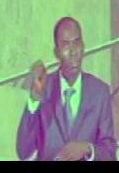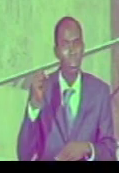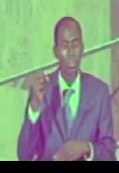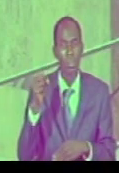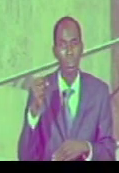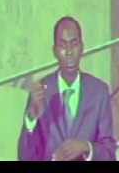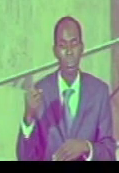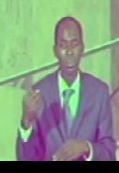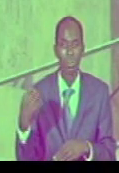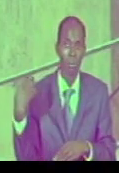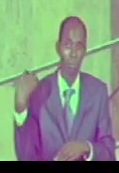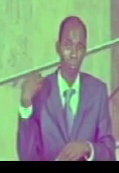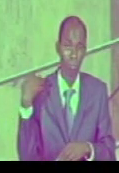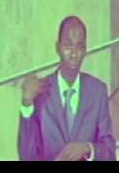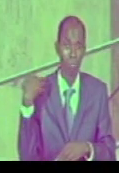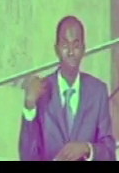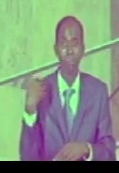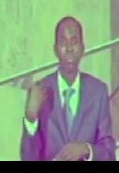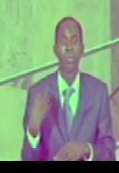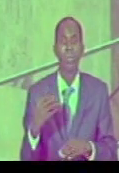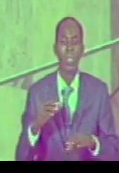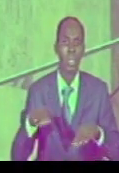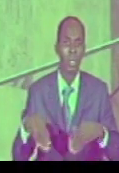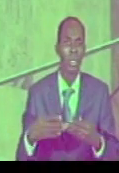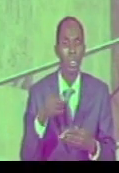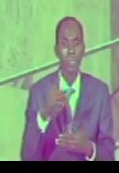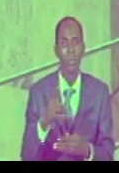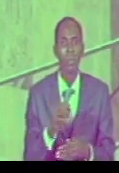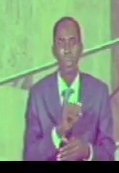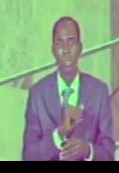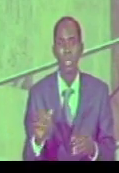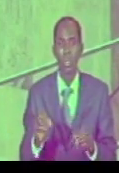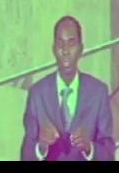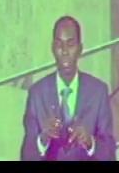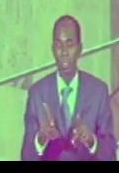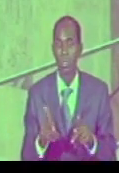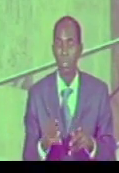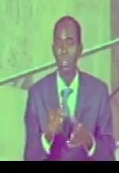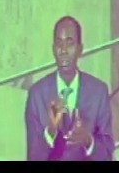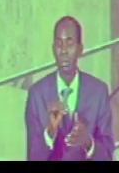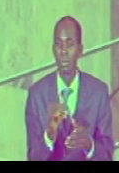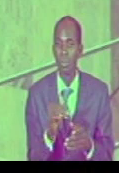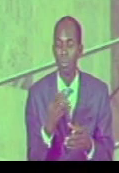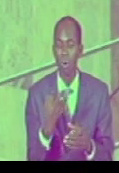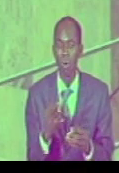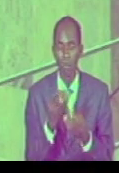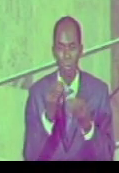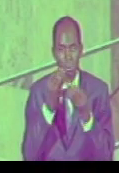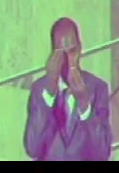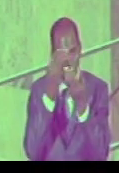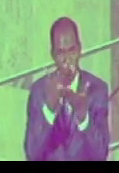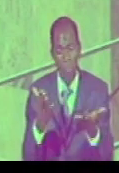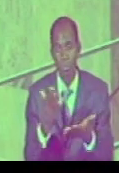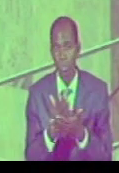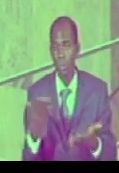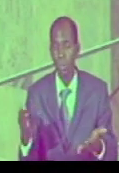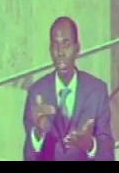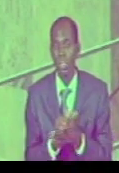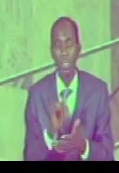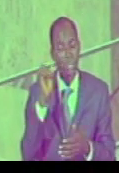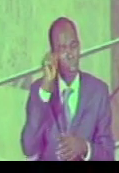give me a kind of privileged information that my job is on the line. And it unsettled me. I